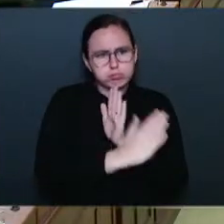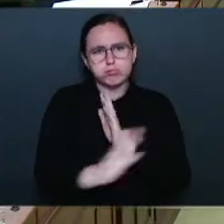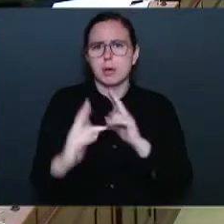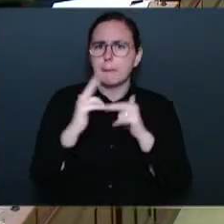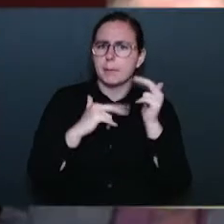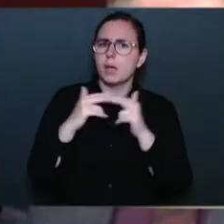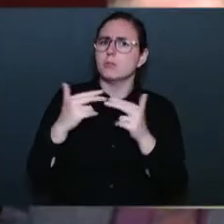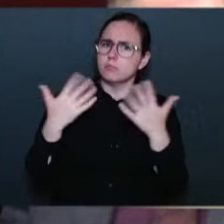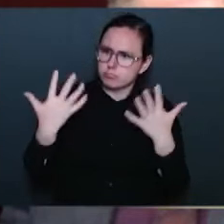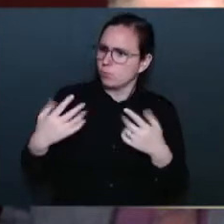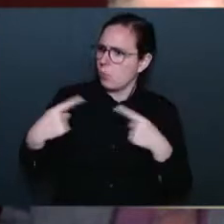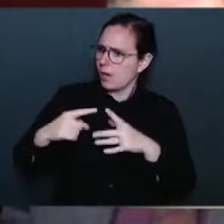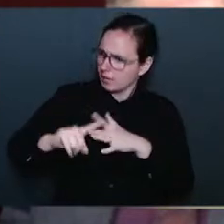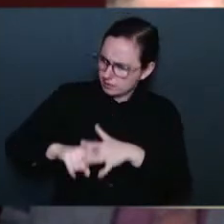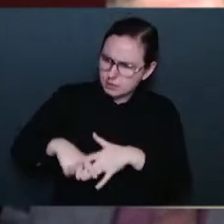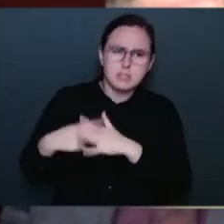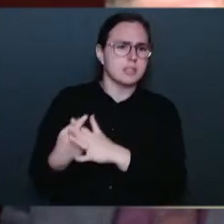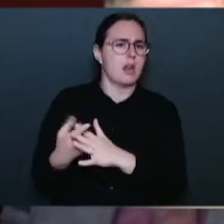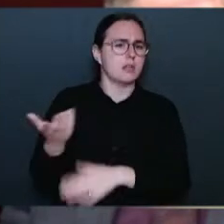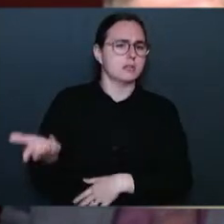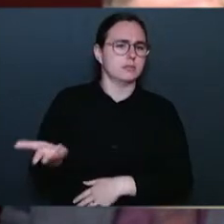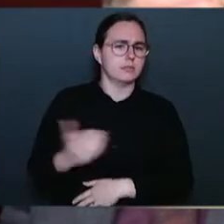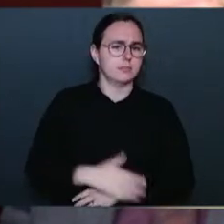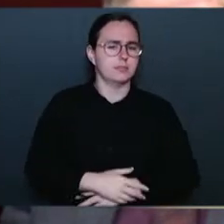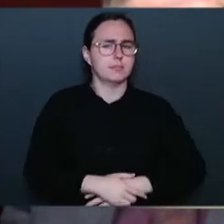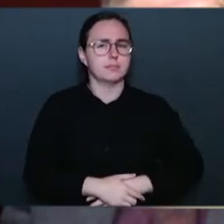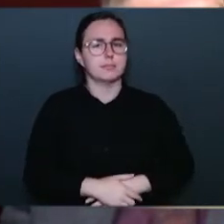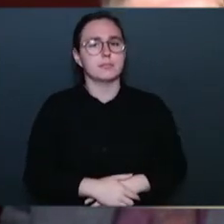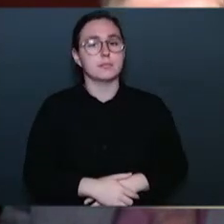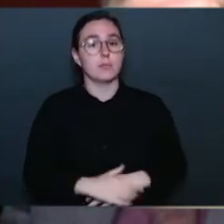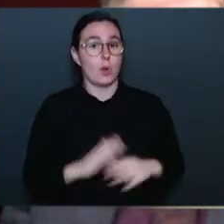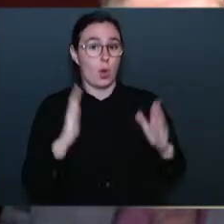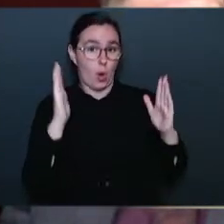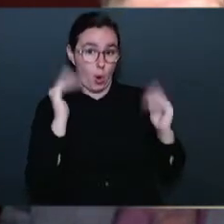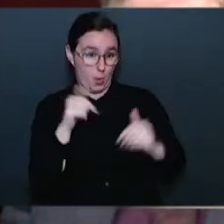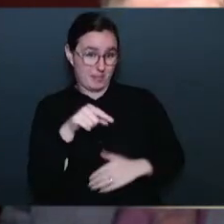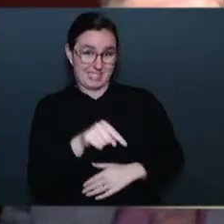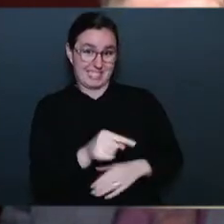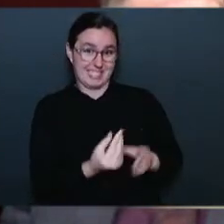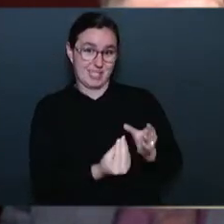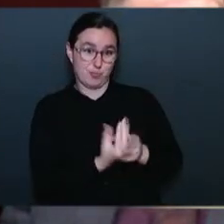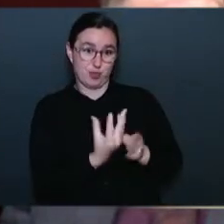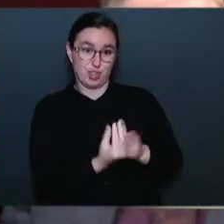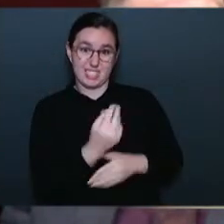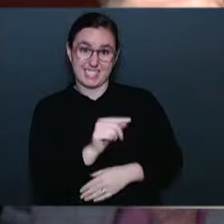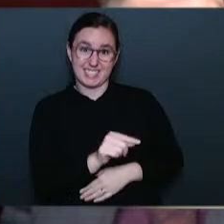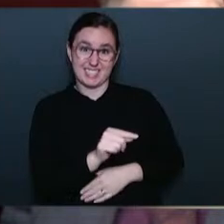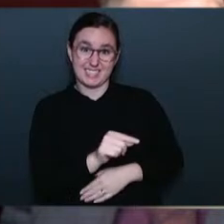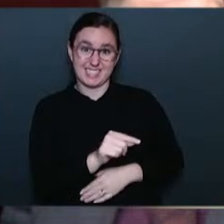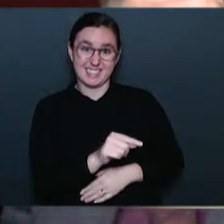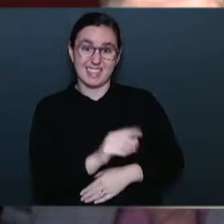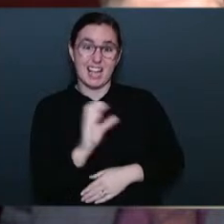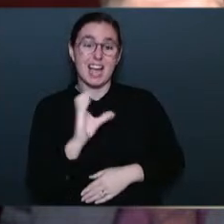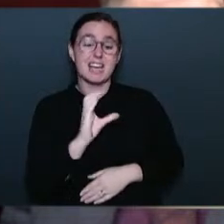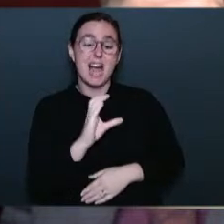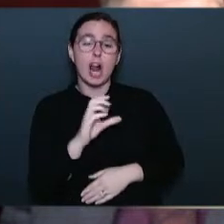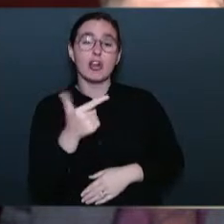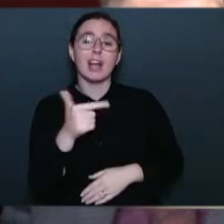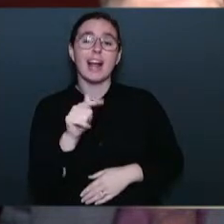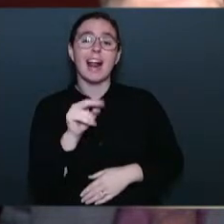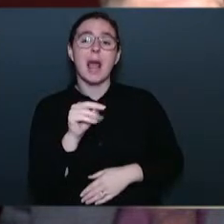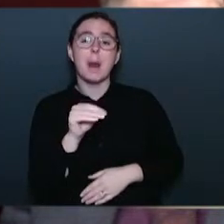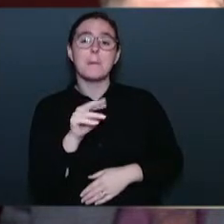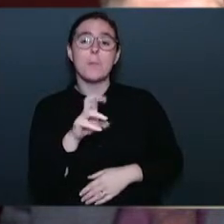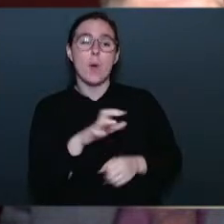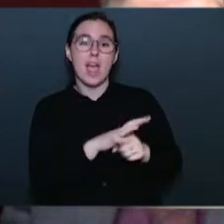speaker hopefully we'll see shovels in the ground this spring in Calgary Glenmore to mitigate this traffic noise but Mr Speaker there's been a lot of noise from what the